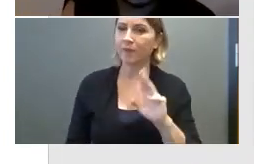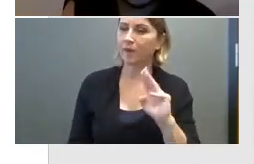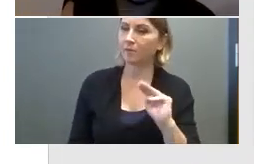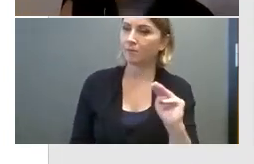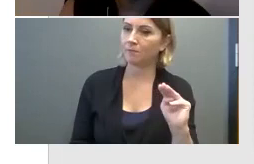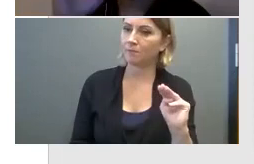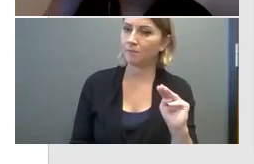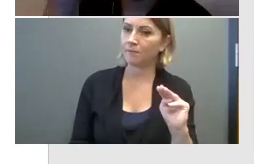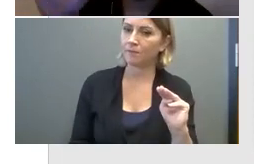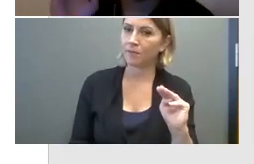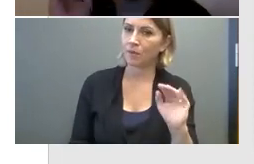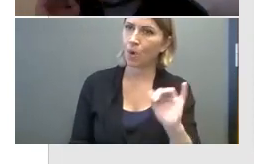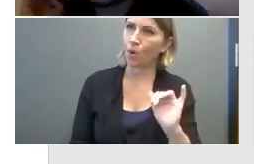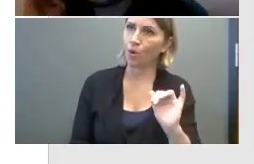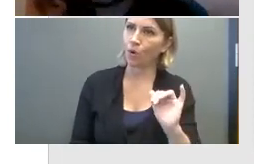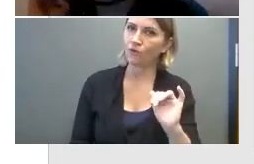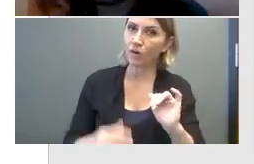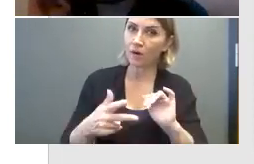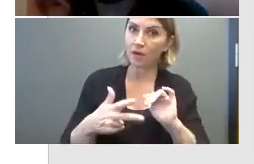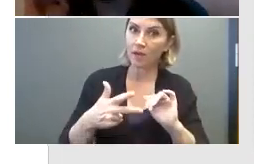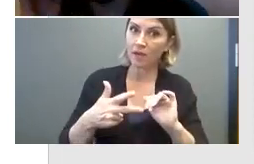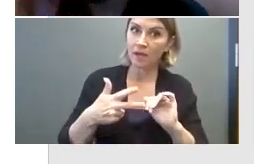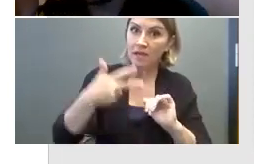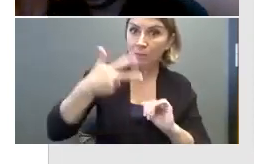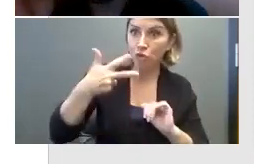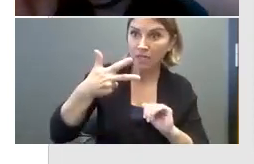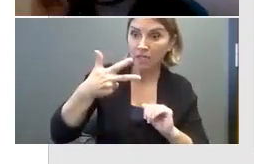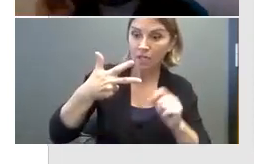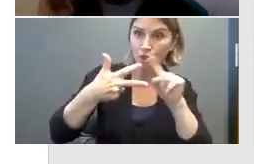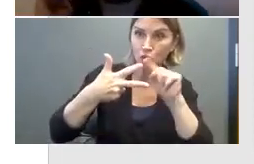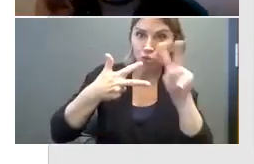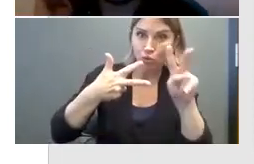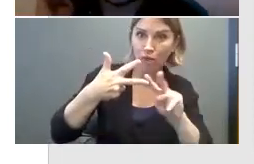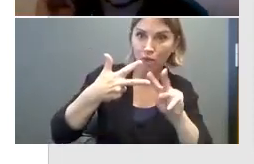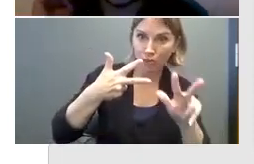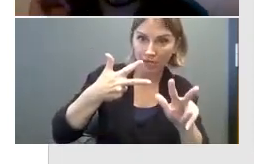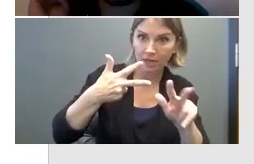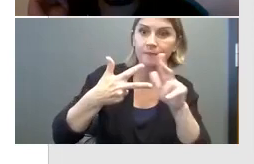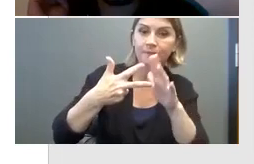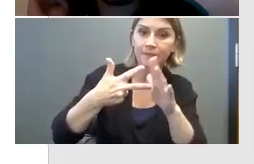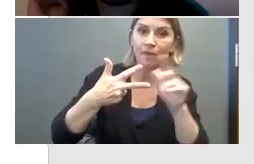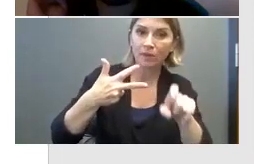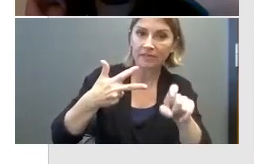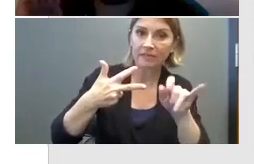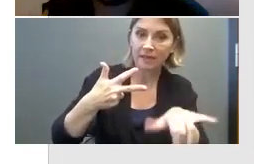Oh, for 2 and 3. Yes, for 2 and 3, you might need master method or recursion tree. Yes. Good Okay. catch.